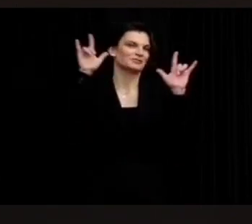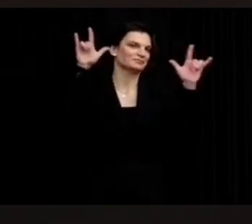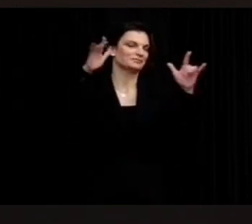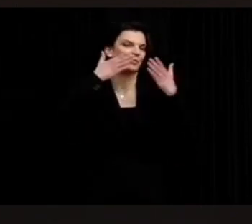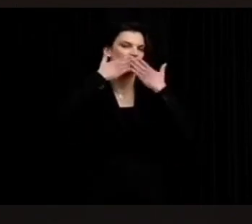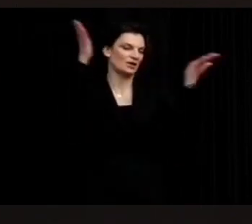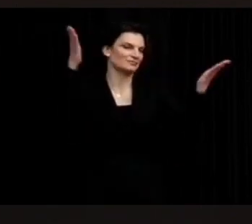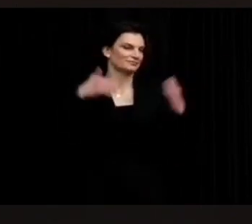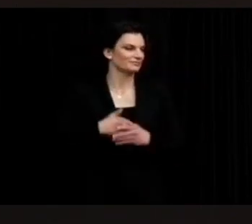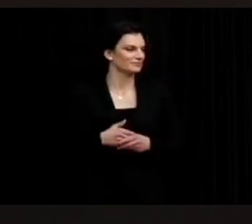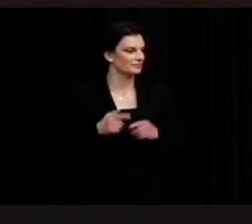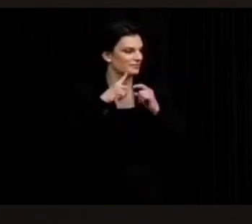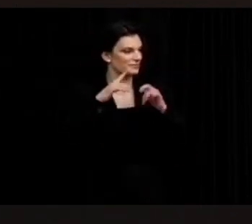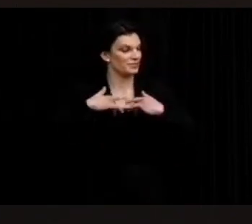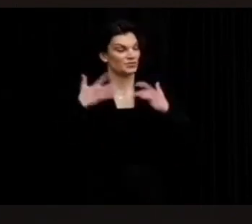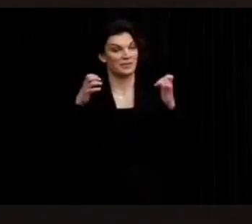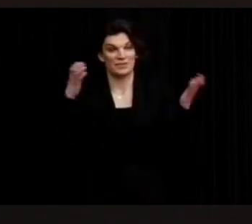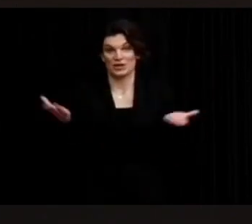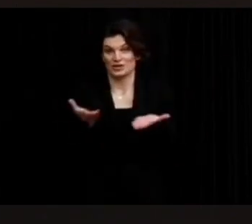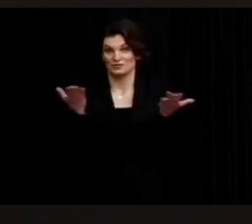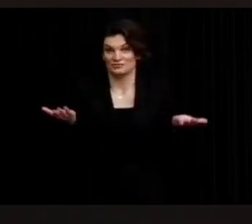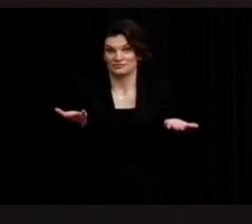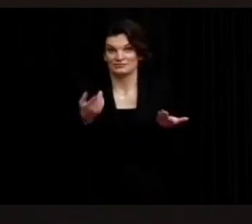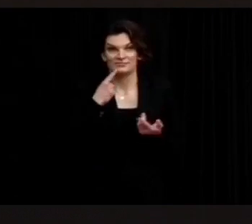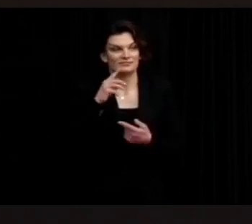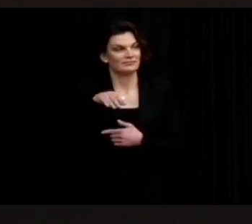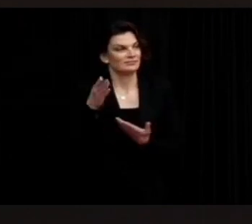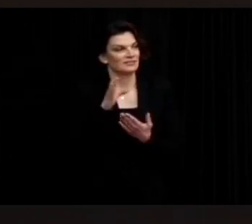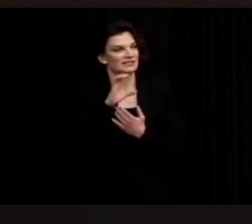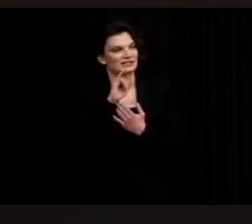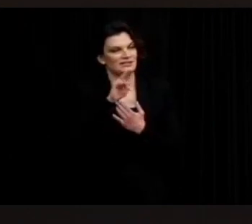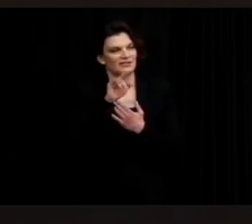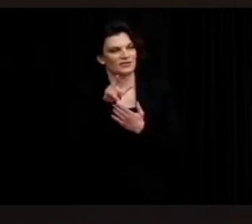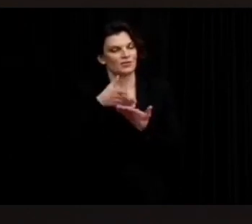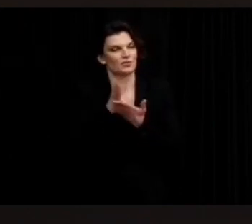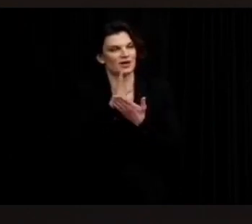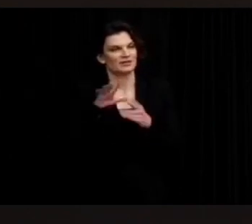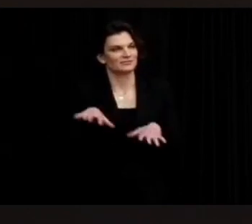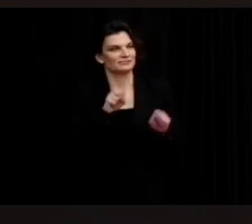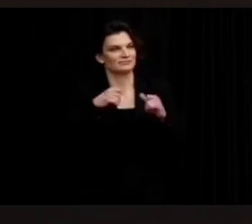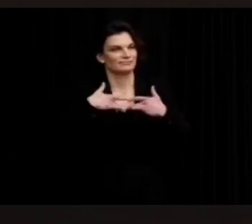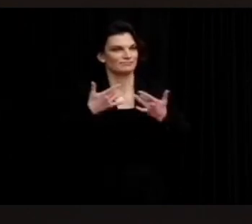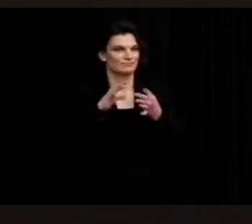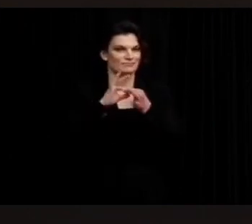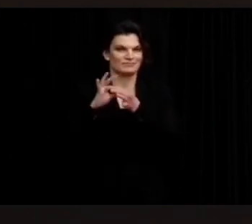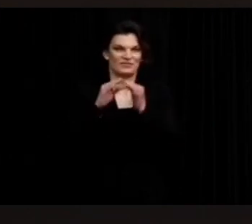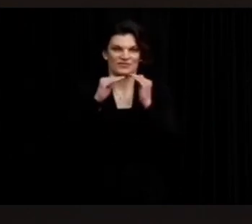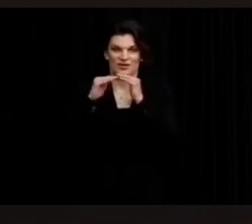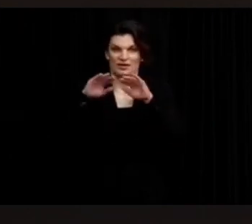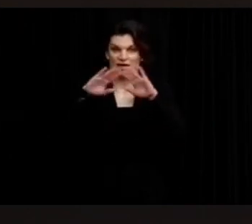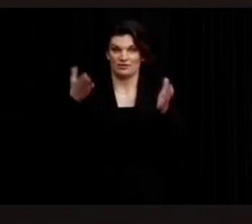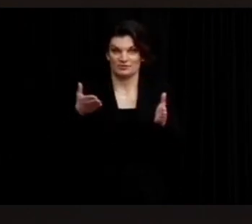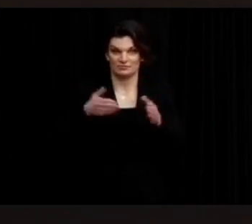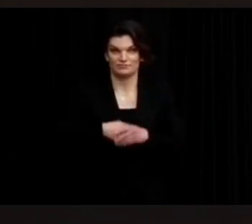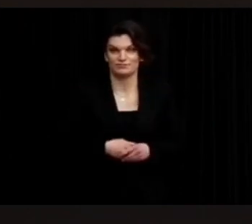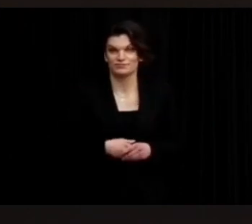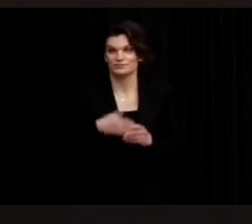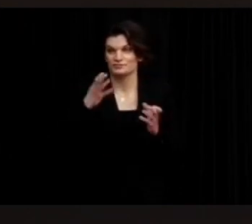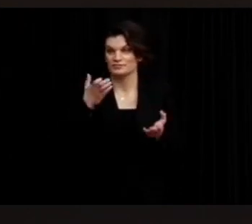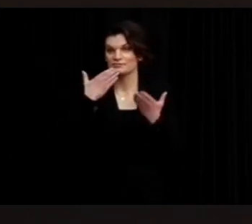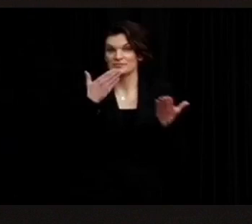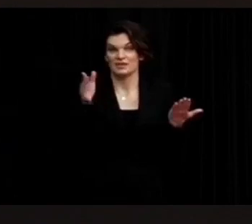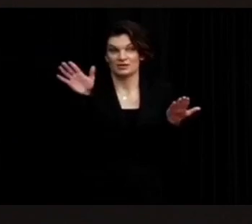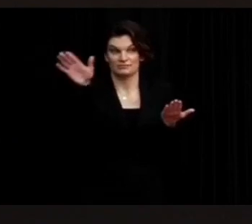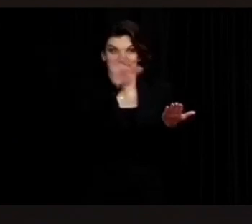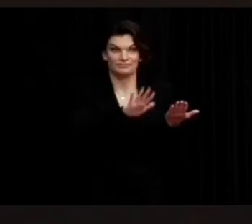All right, I am excited to be here at the Civil Rights Summit on Fair Housing. I want to thank everyone here for all the different hats that